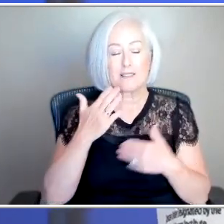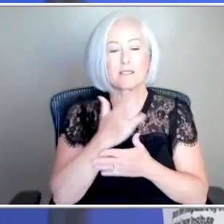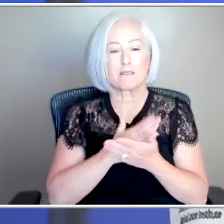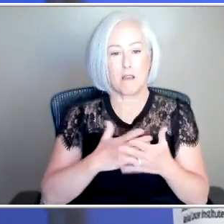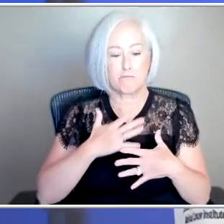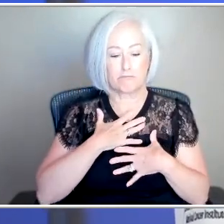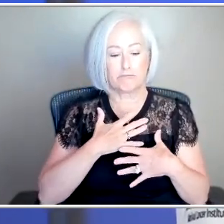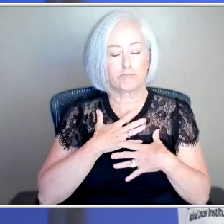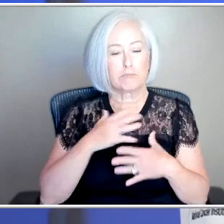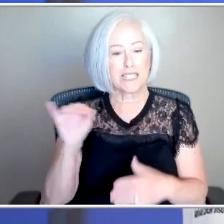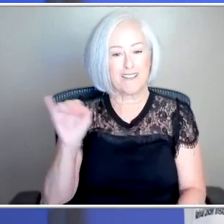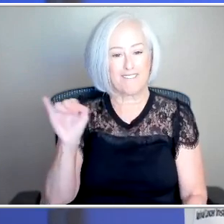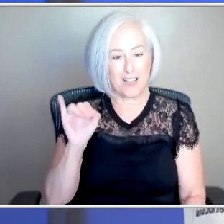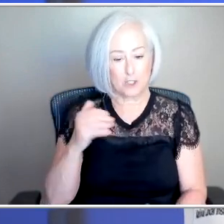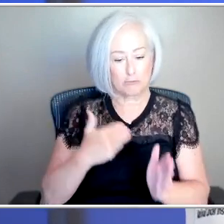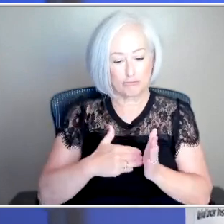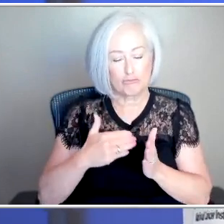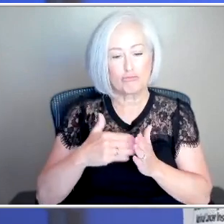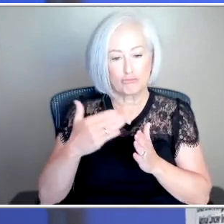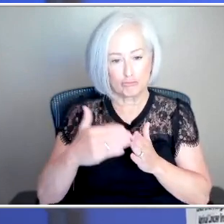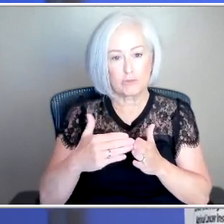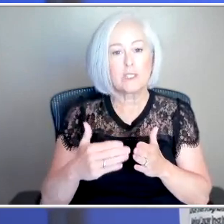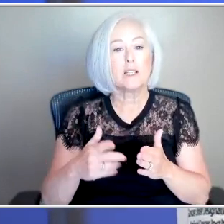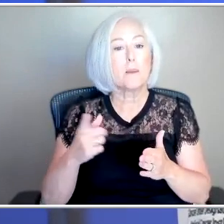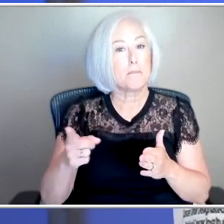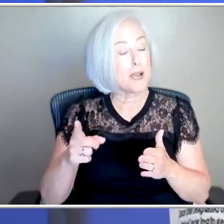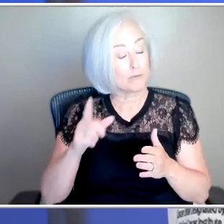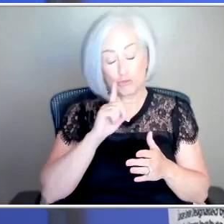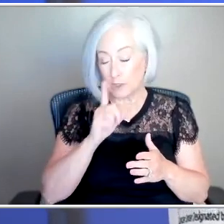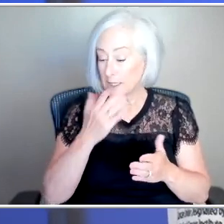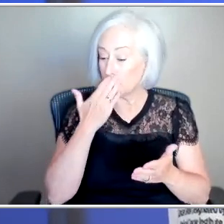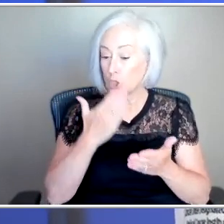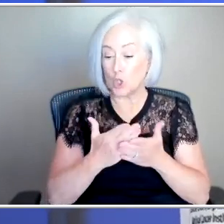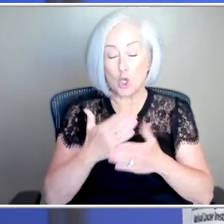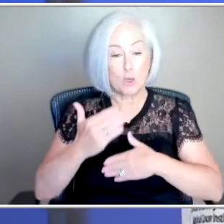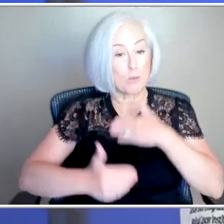I think overall he's making great progress, and he's going to